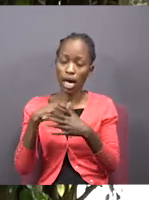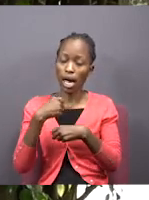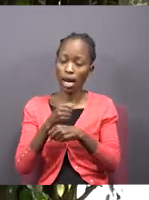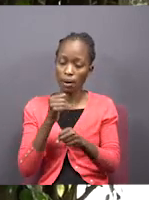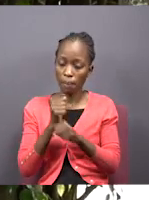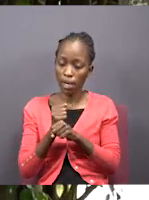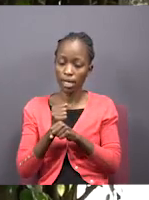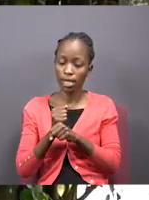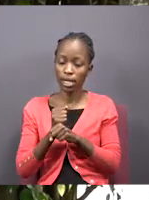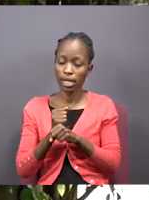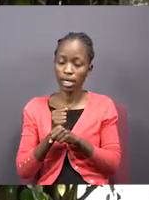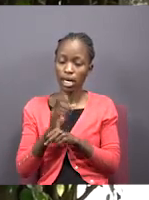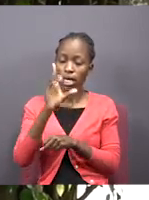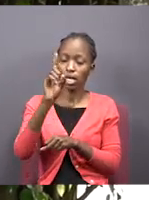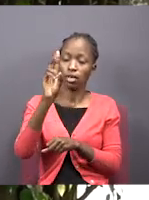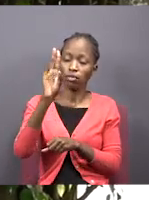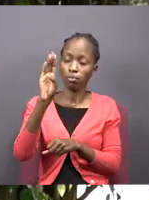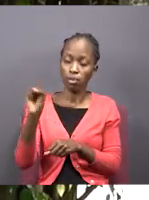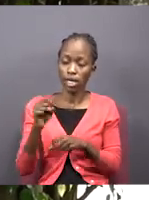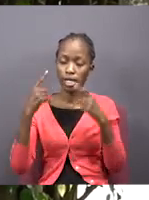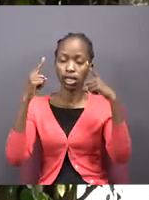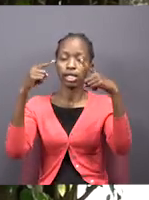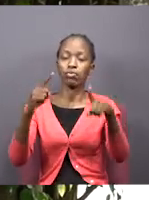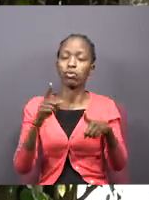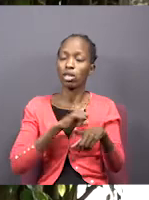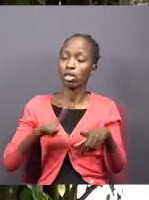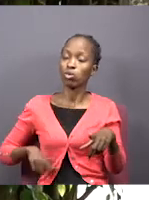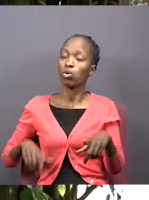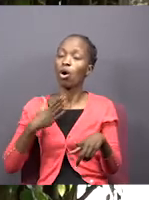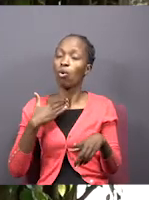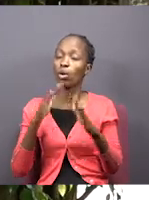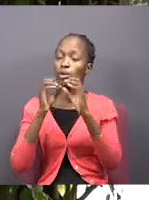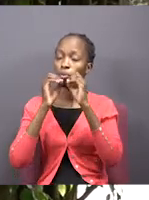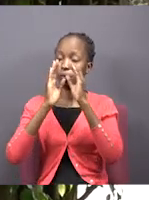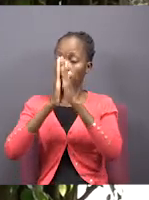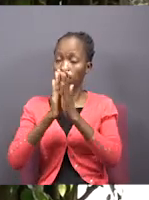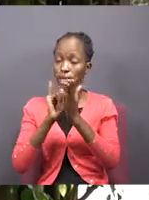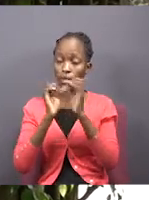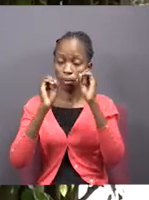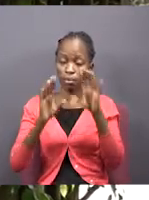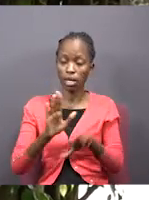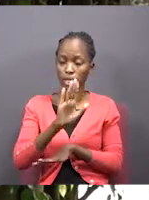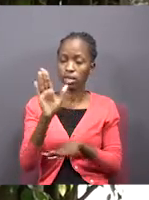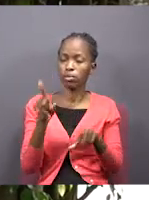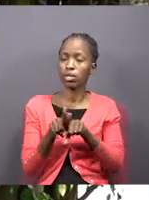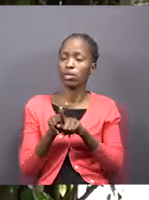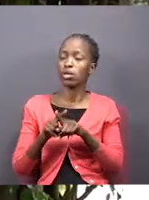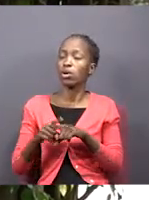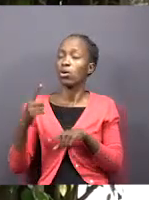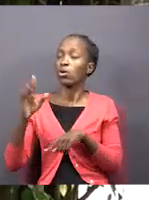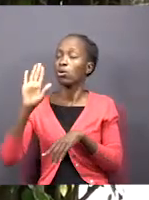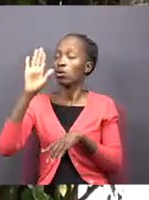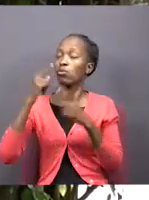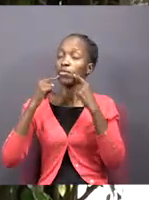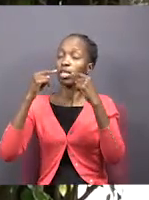and made our production a big success. And we want to pray that, Lord, you will bless them. And indeed, as we have